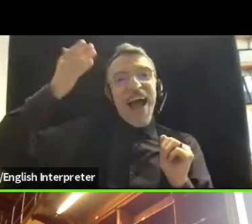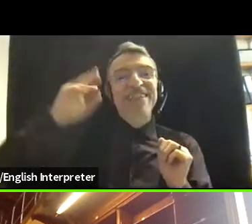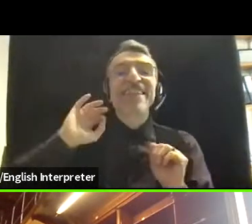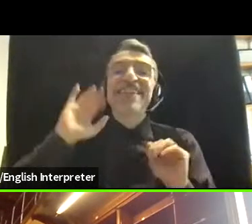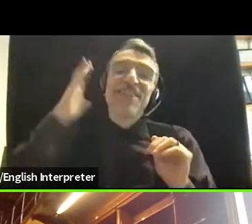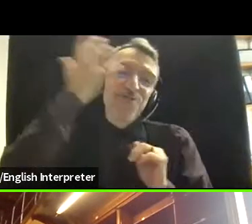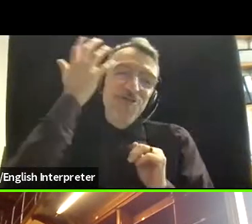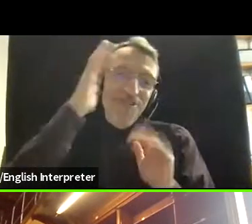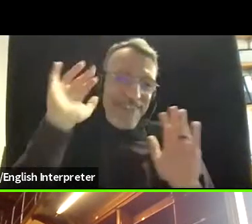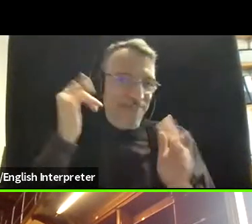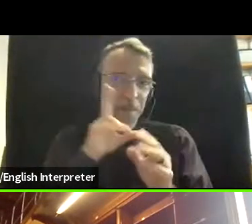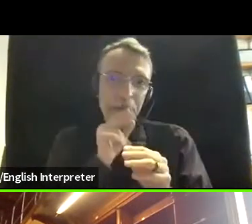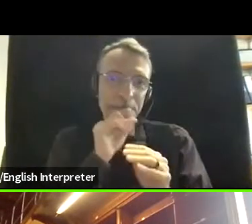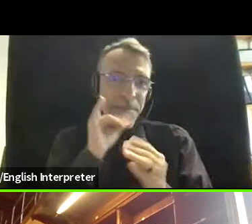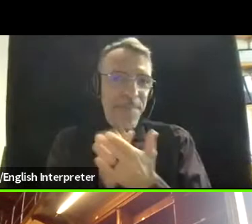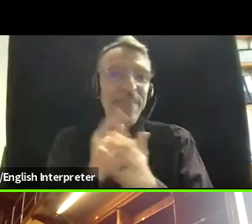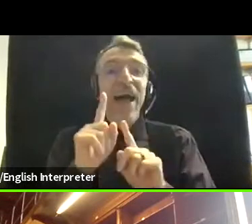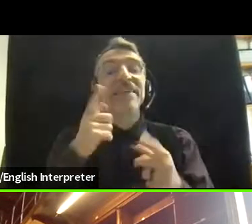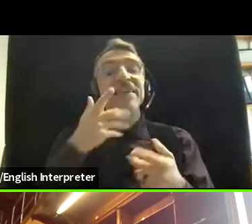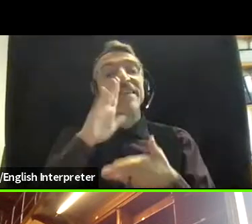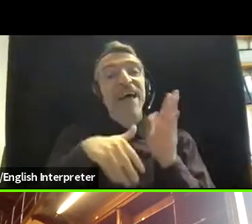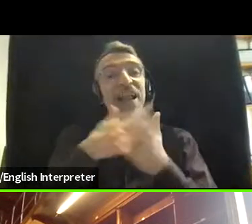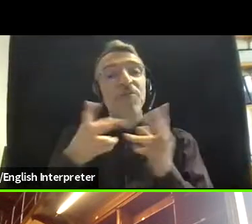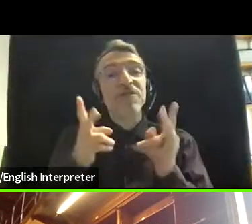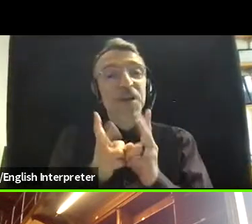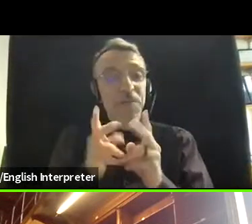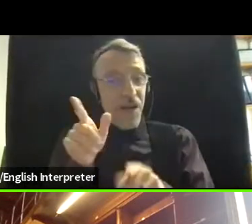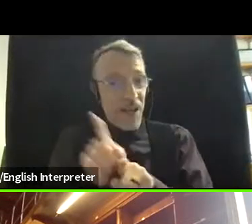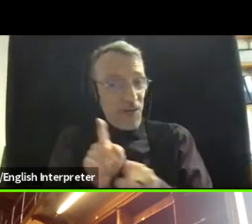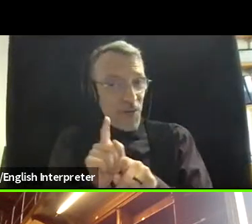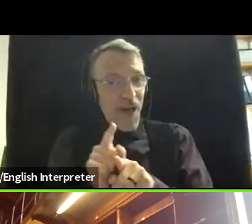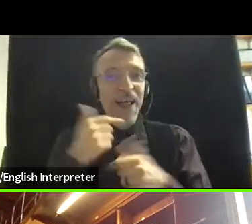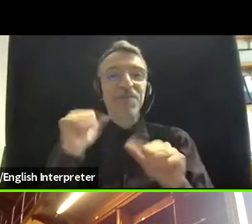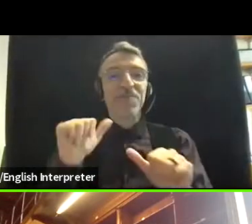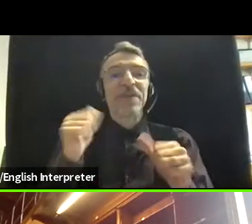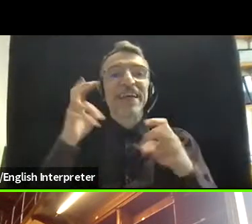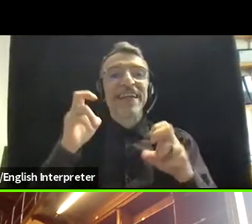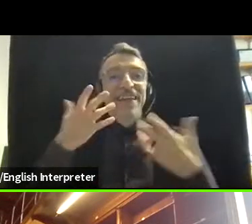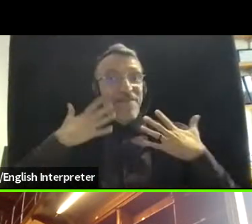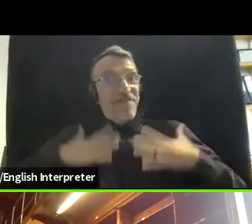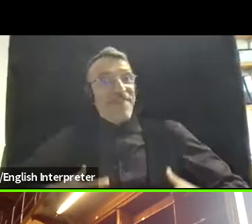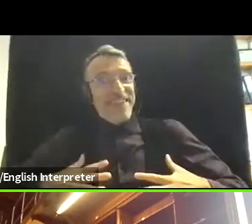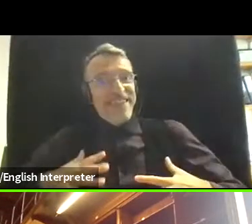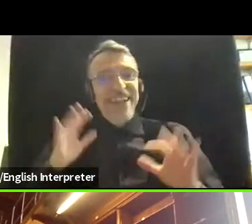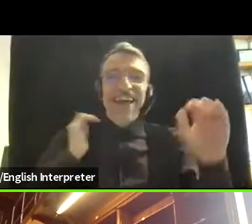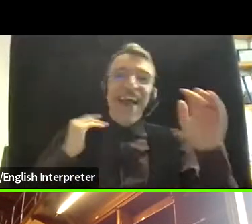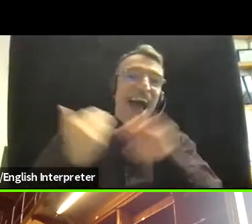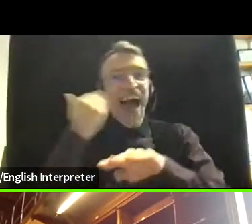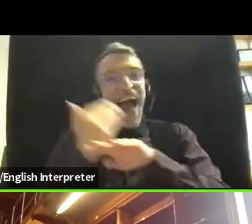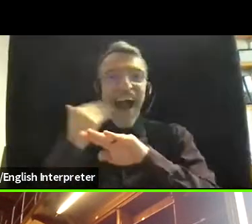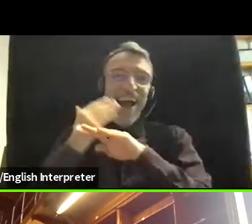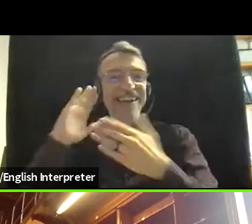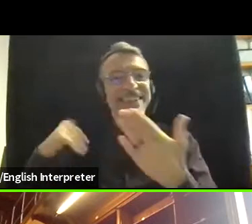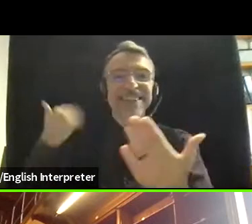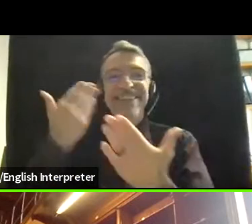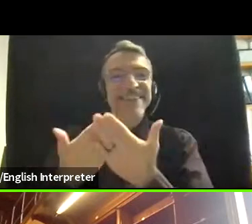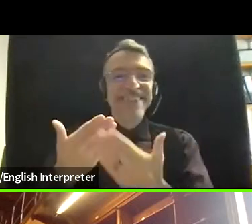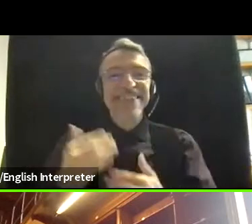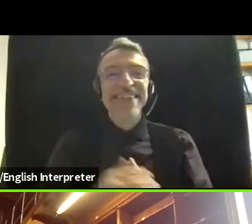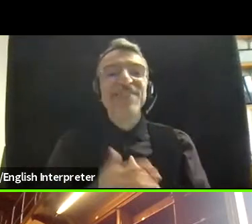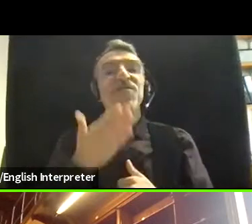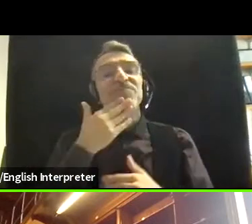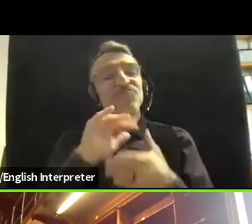thank our sign language interpreter as well, who has been very physically active, and we